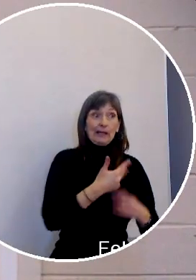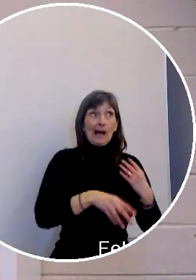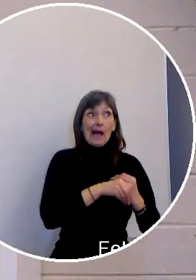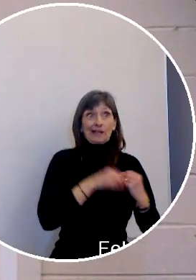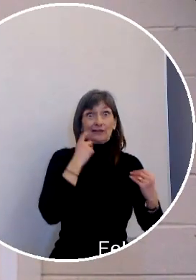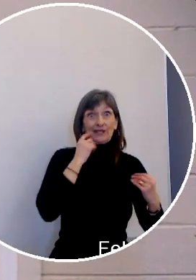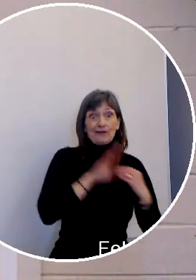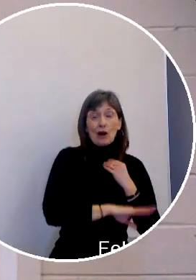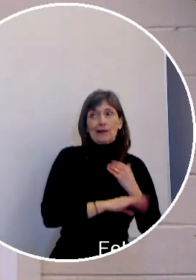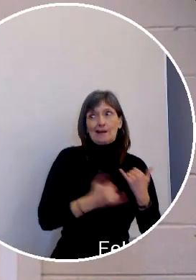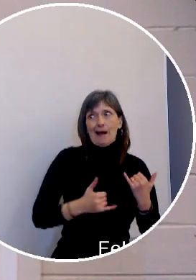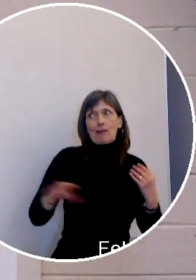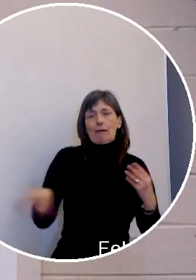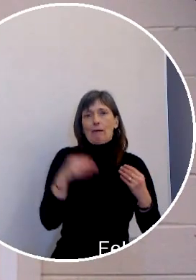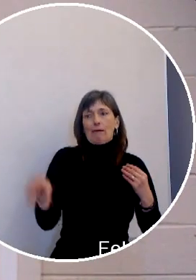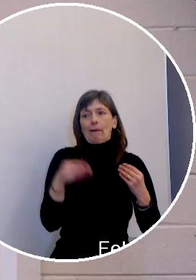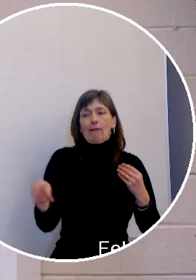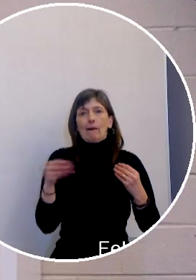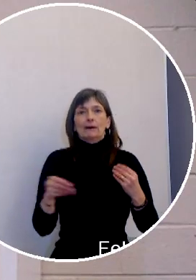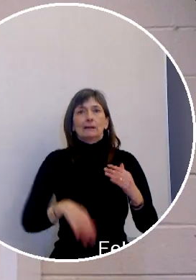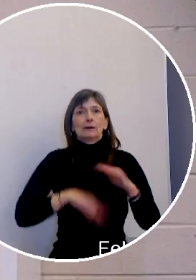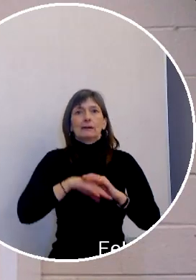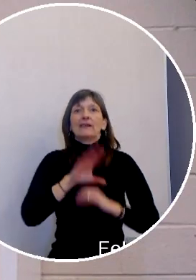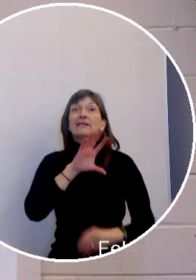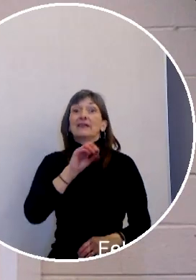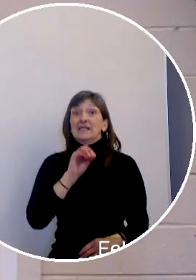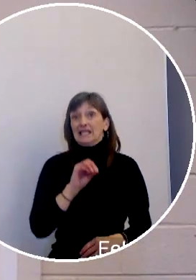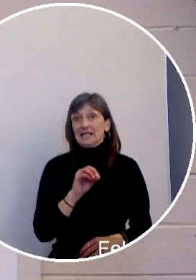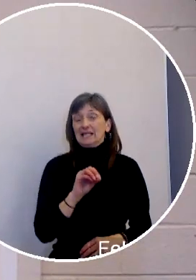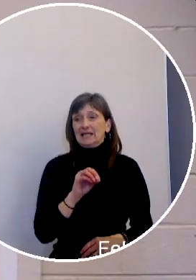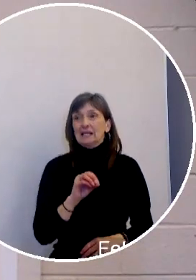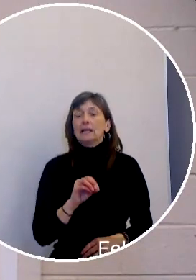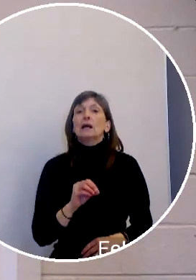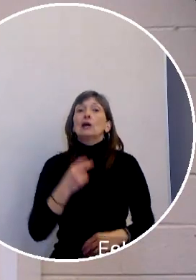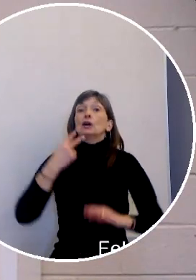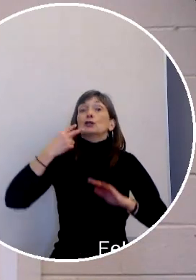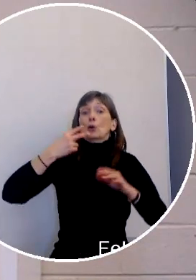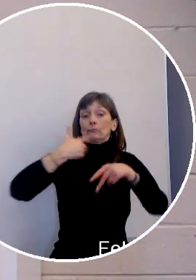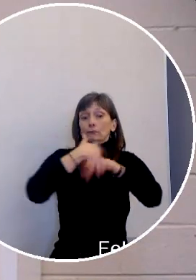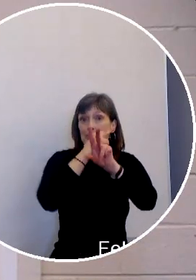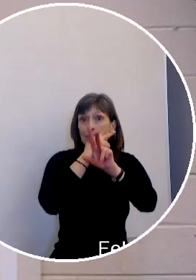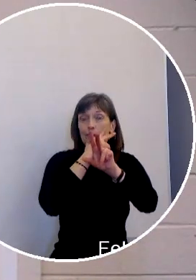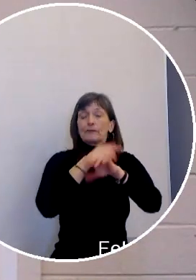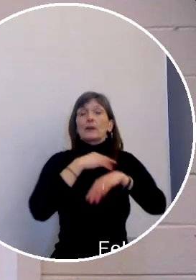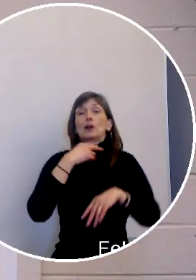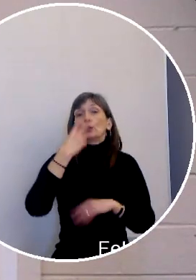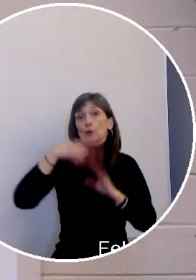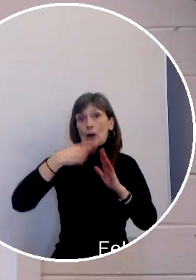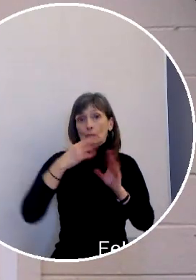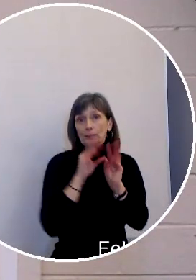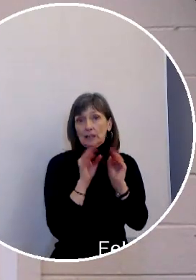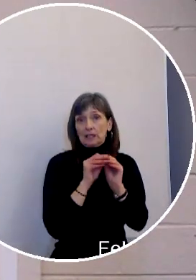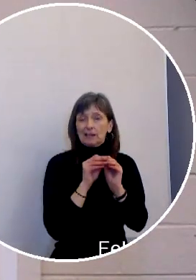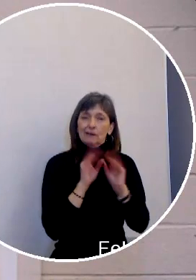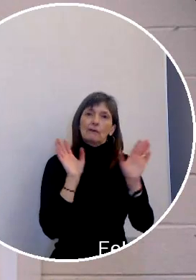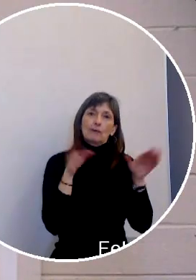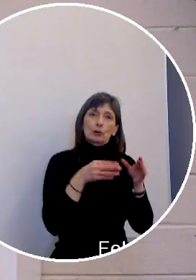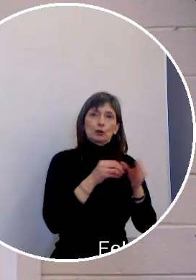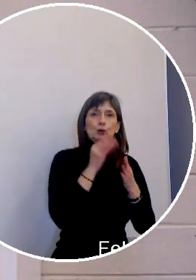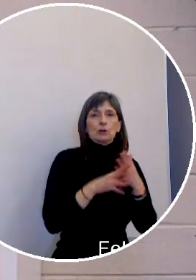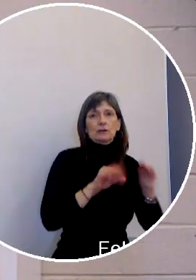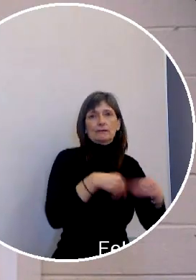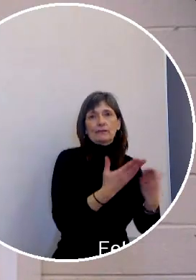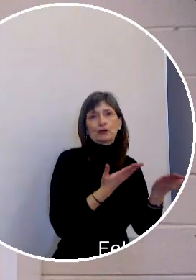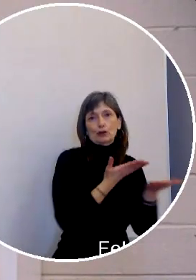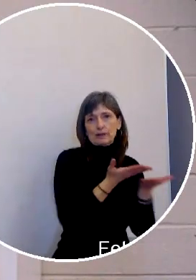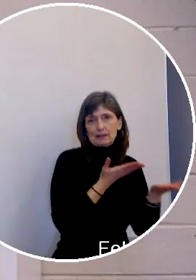new administrators. And we did a 2-hour virtual session with a focus on student services. And